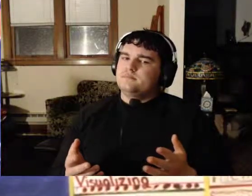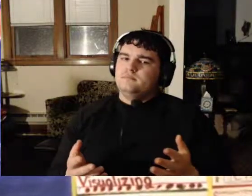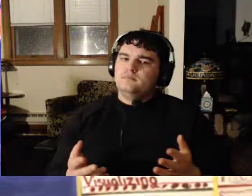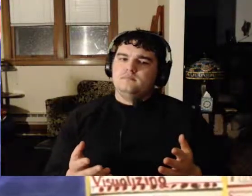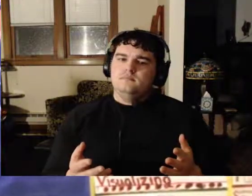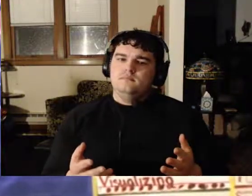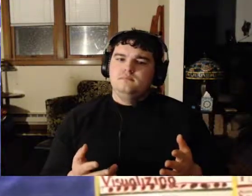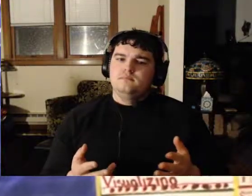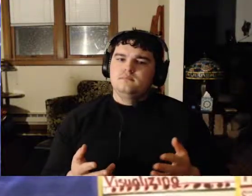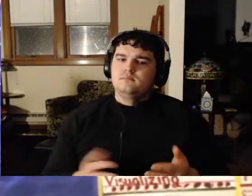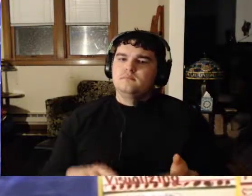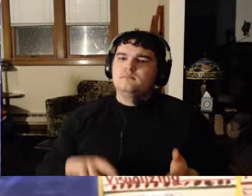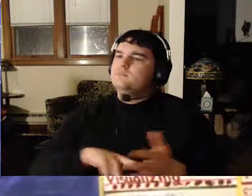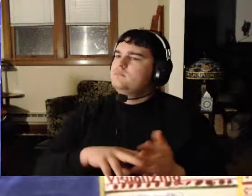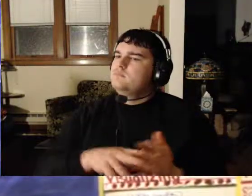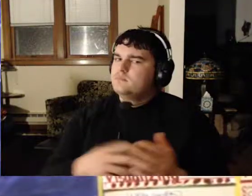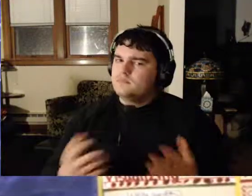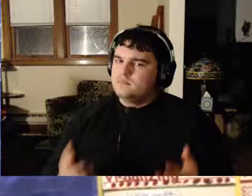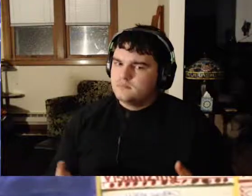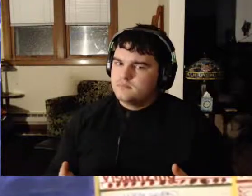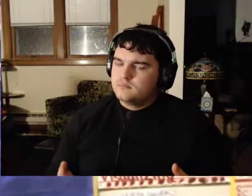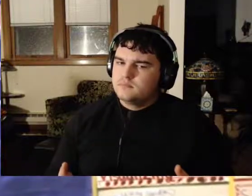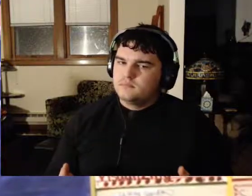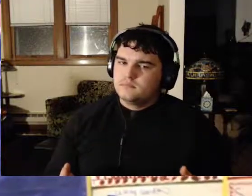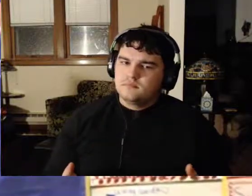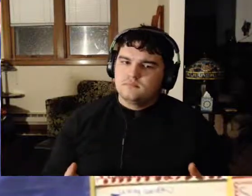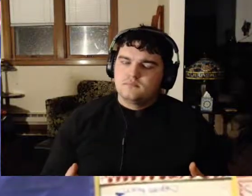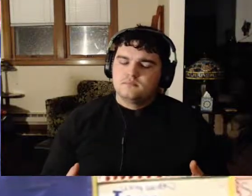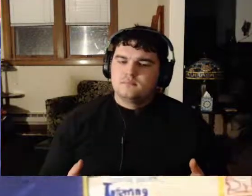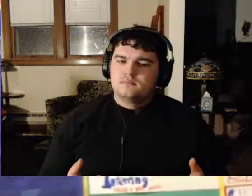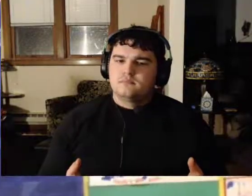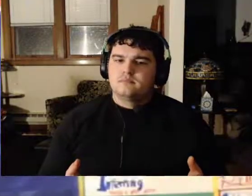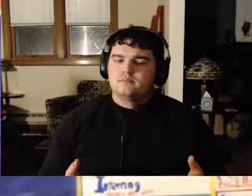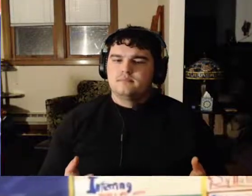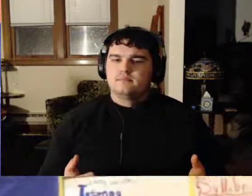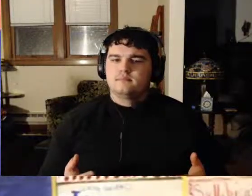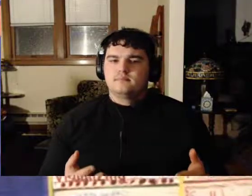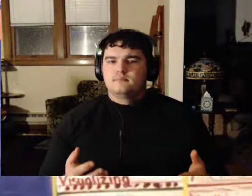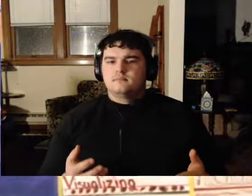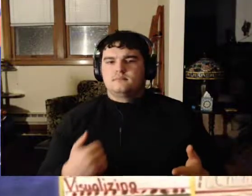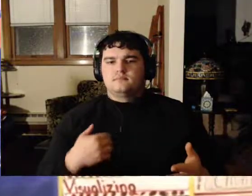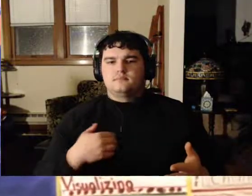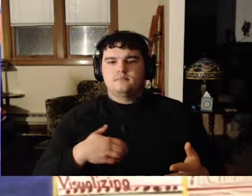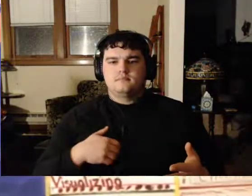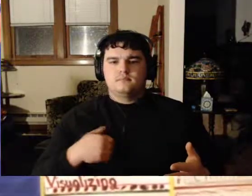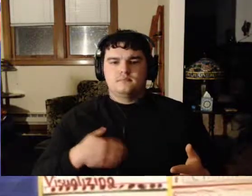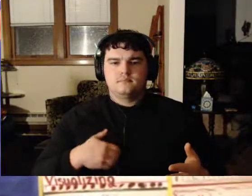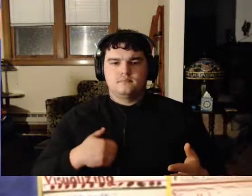What did the anoles do to camouflage themselves? To